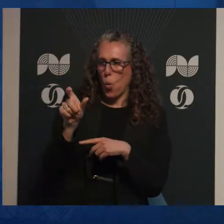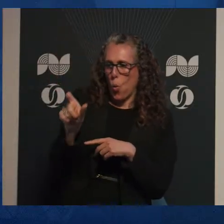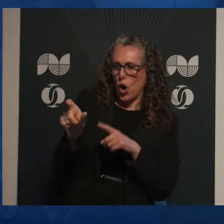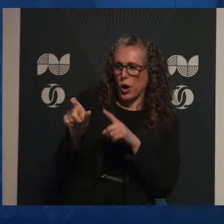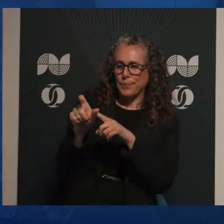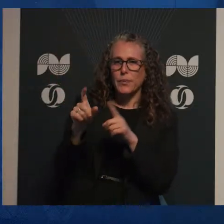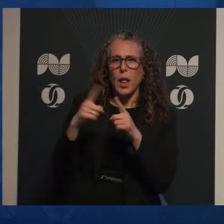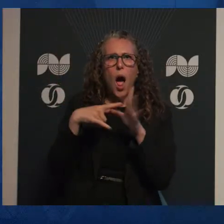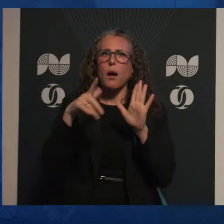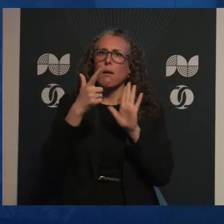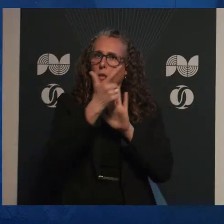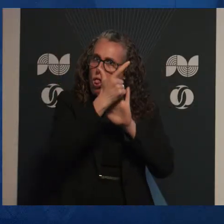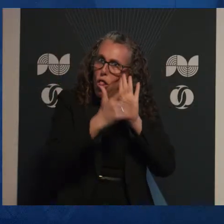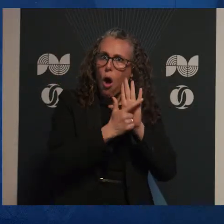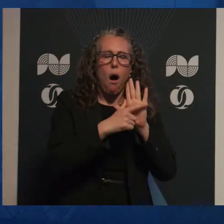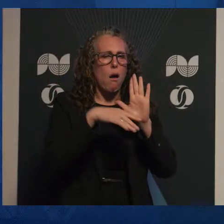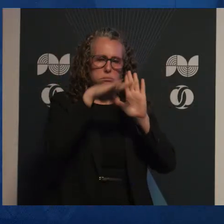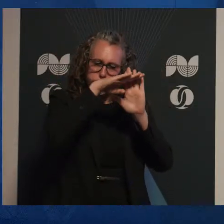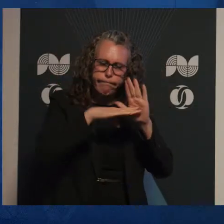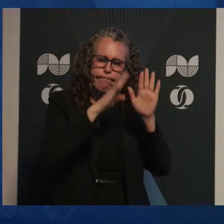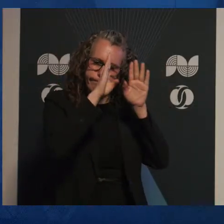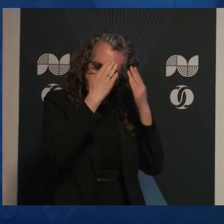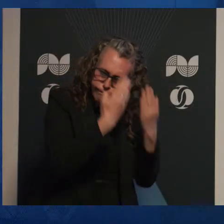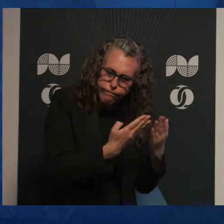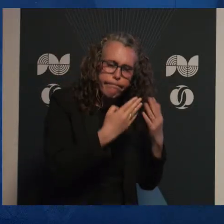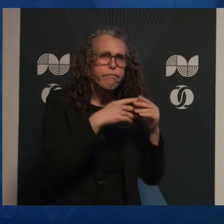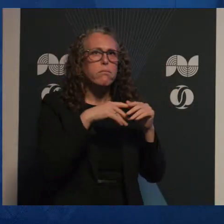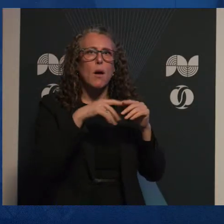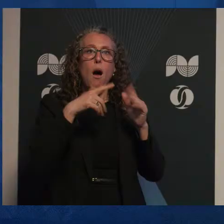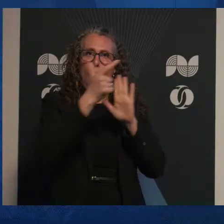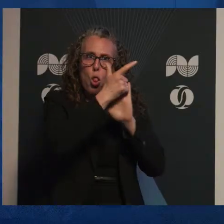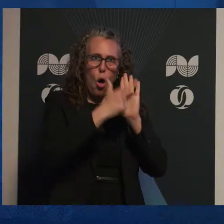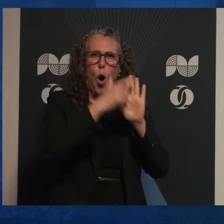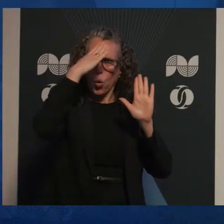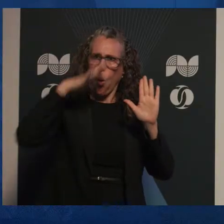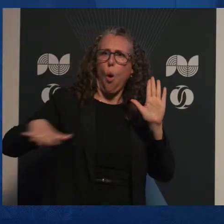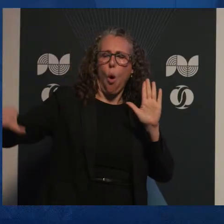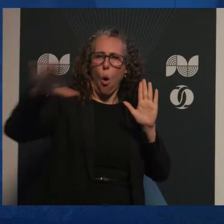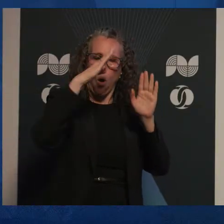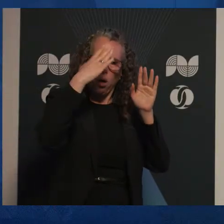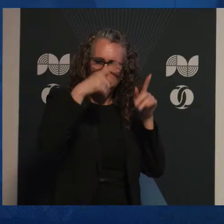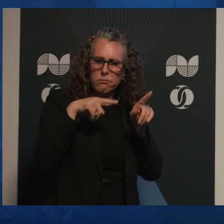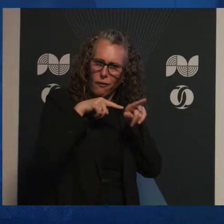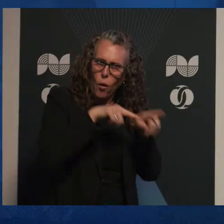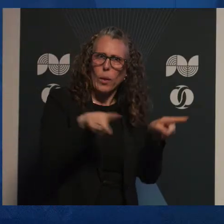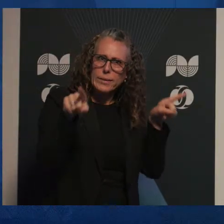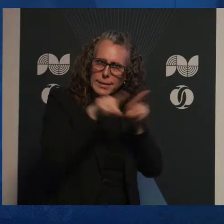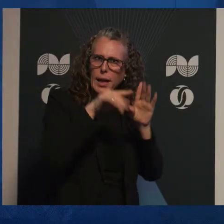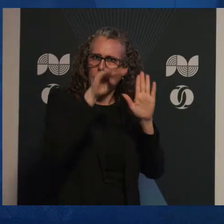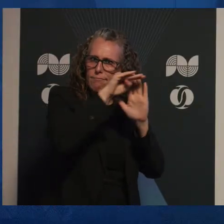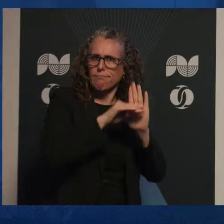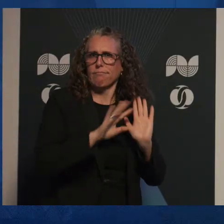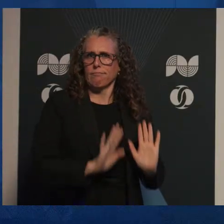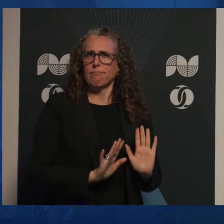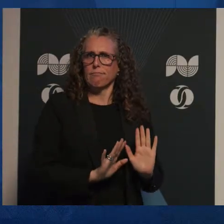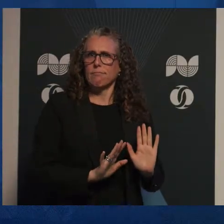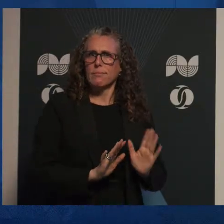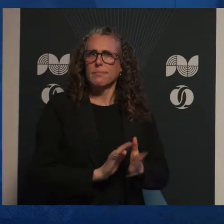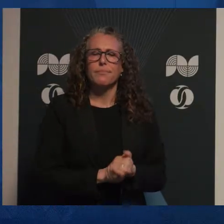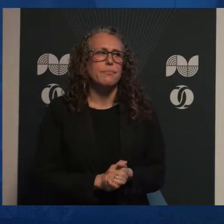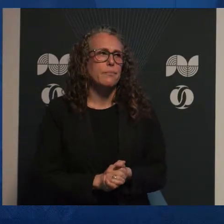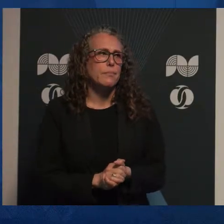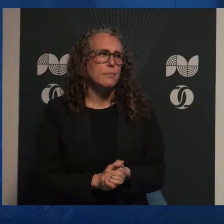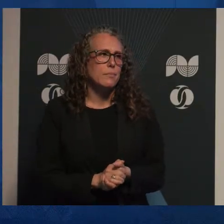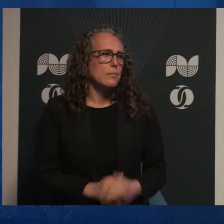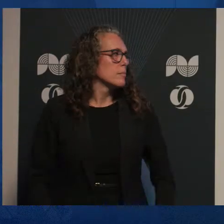rule of law and predictable governance, right? The predictability of governance. So, you know, it's a question for all of you, I think. So who wants to